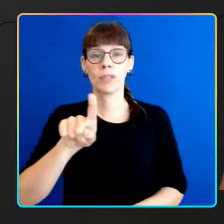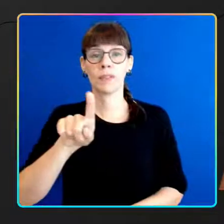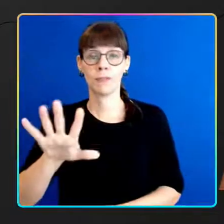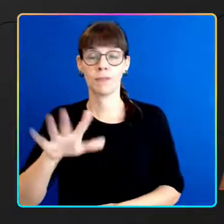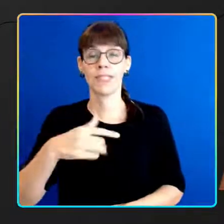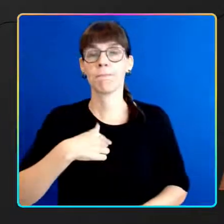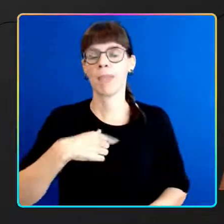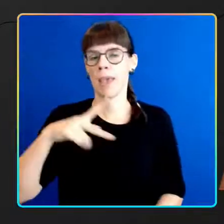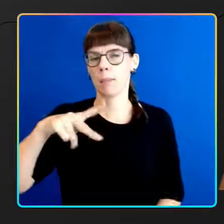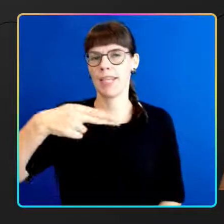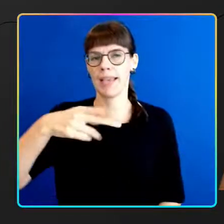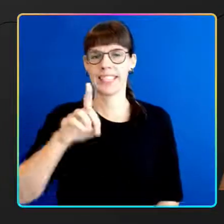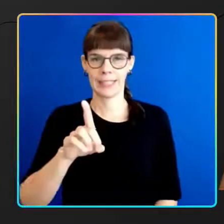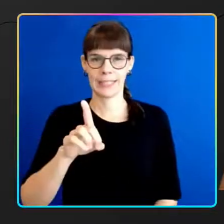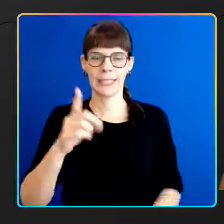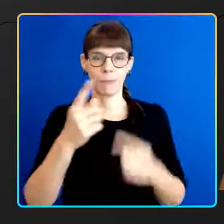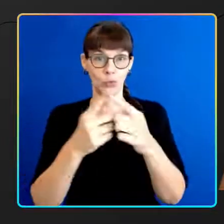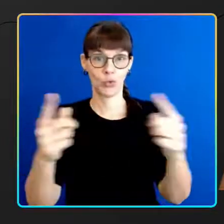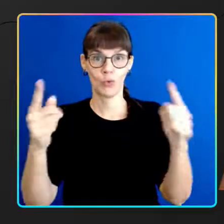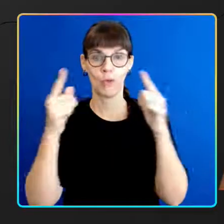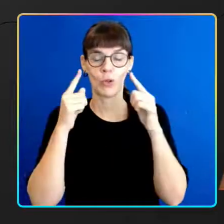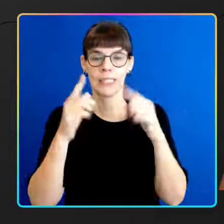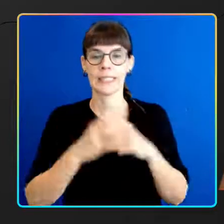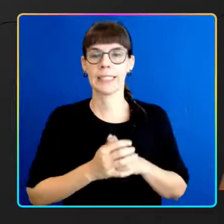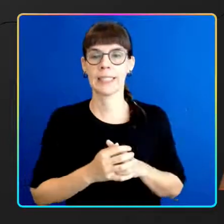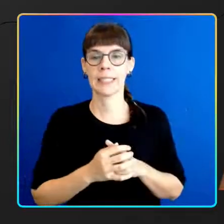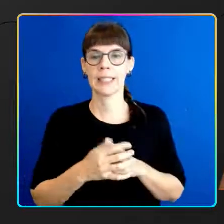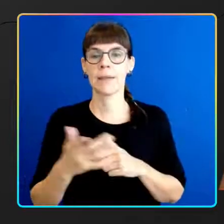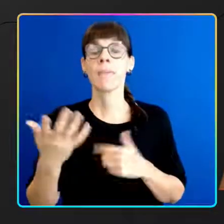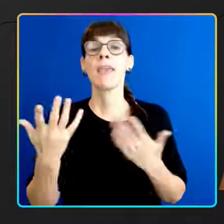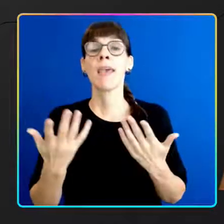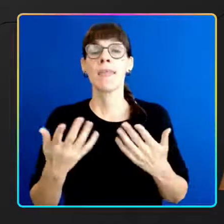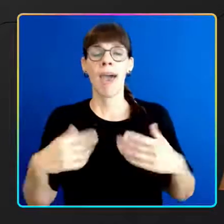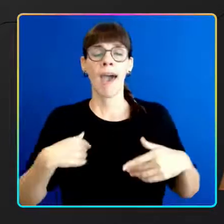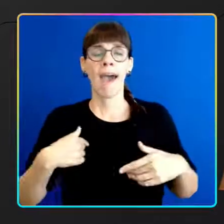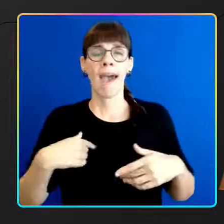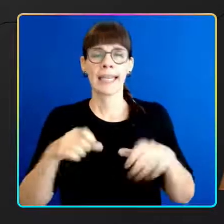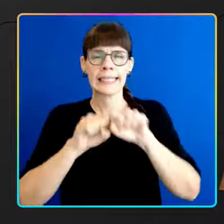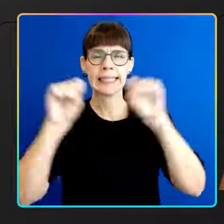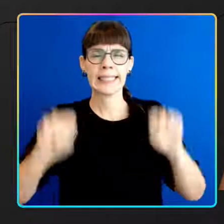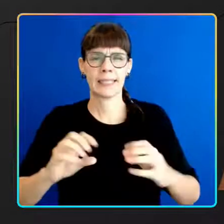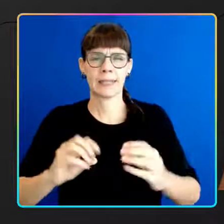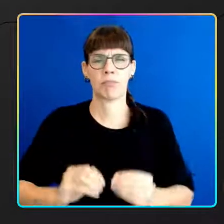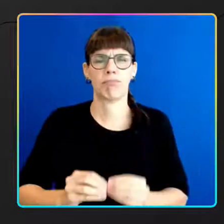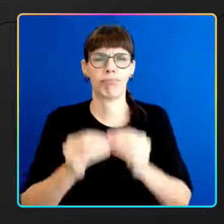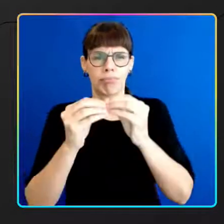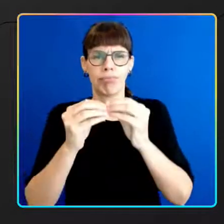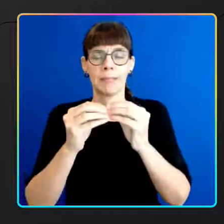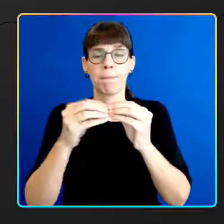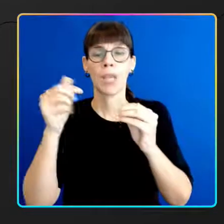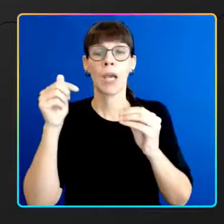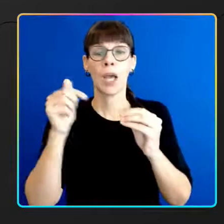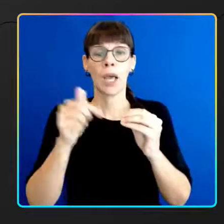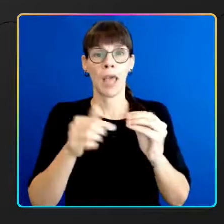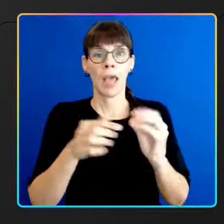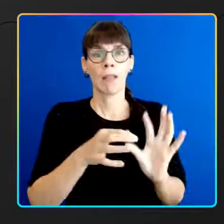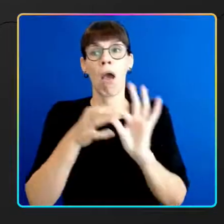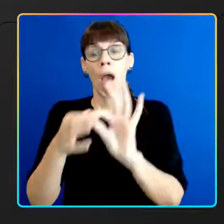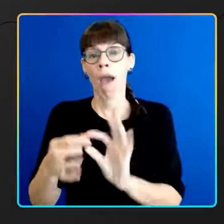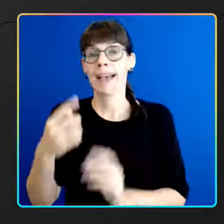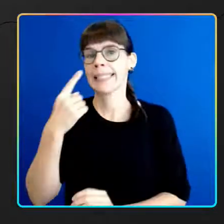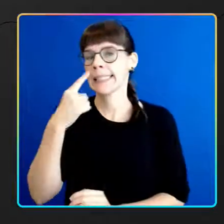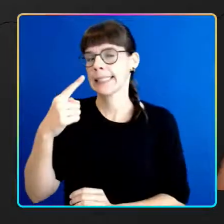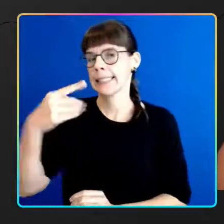in university, and I'm designing a tourist recommendation system. And that time I get to in touch with the machine